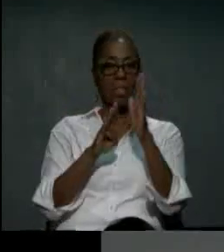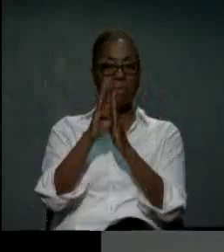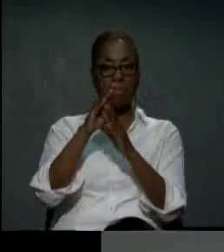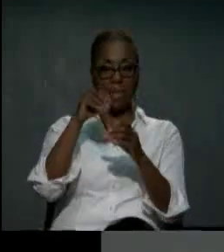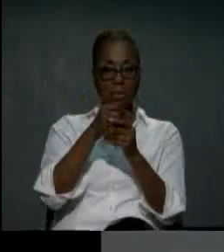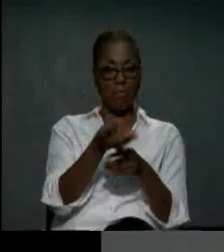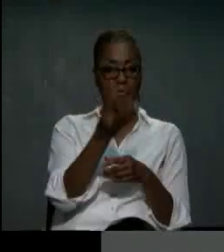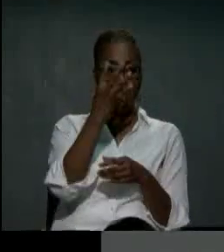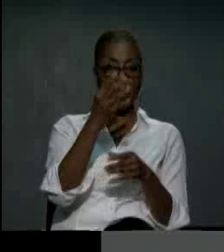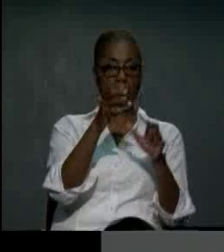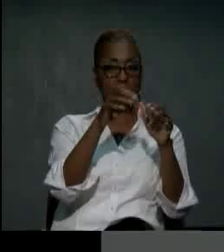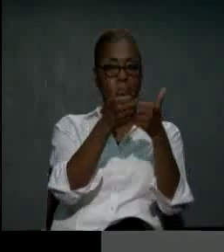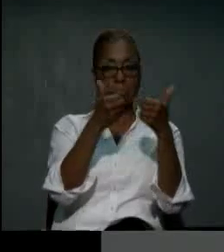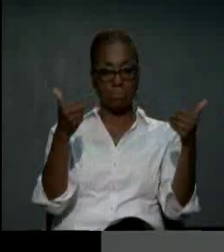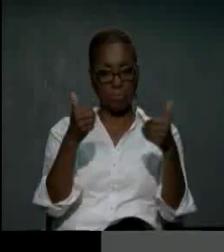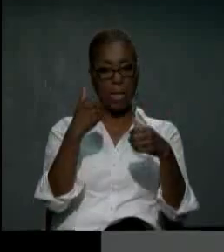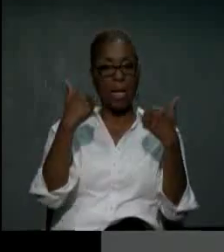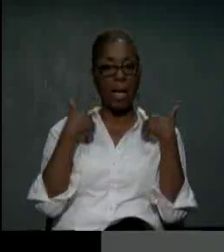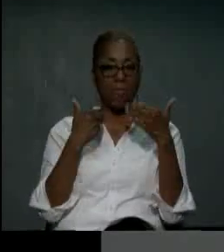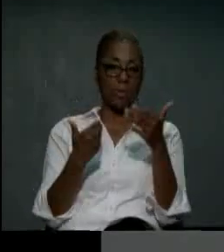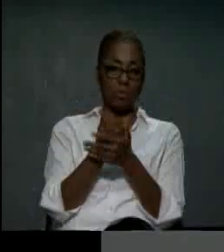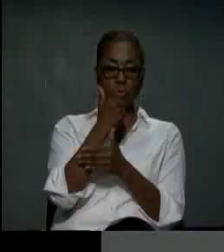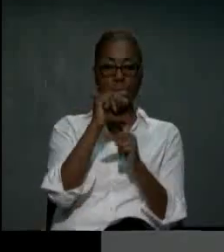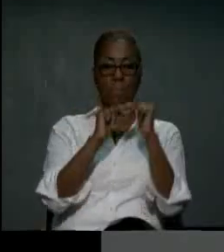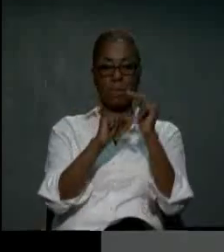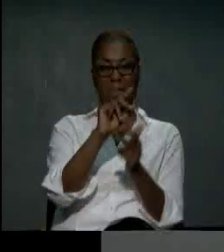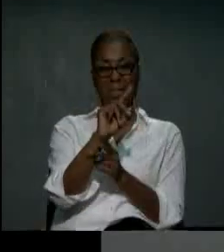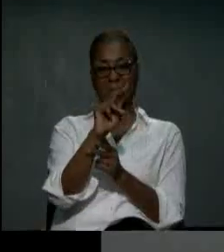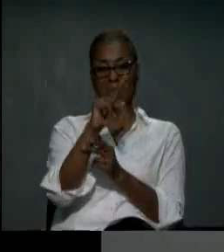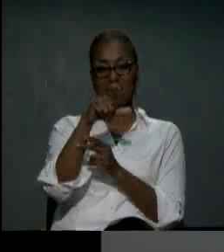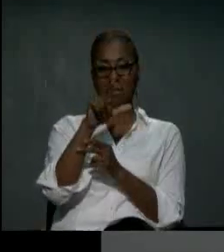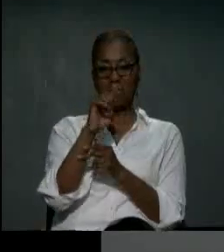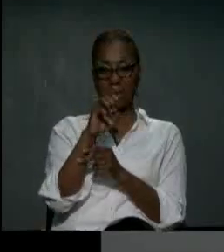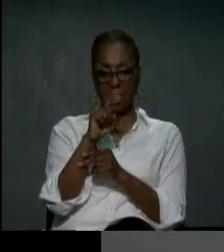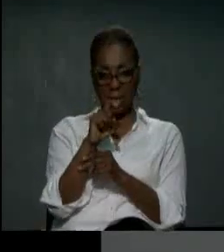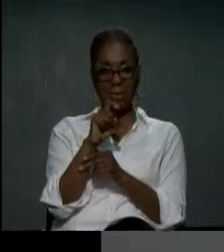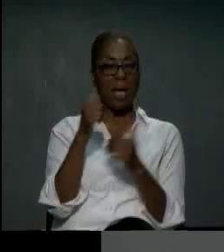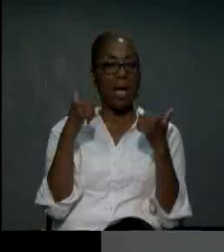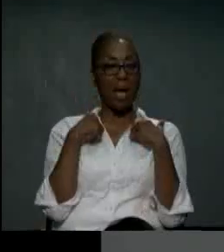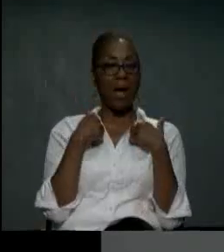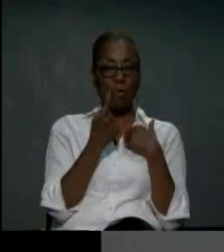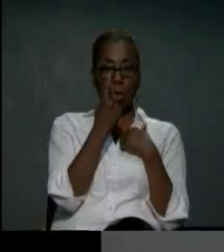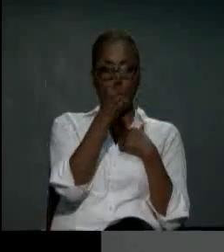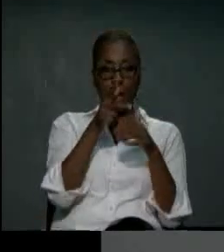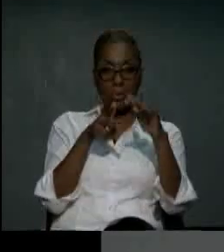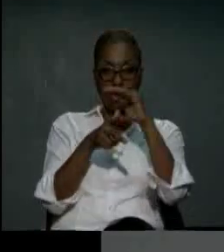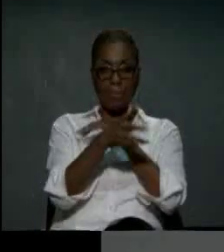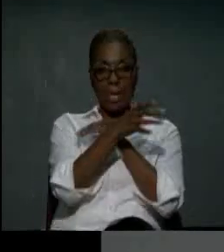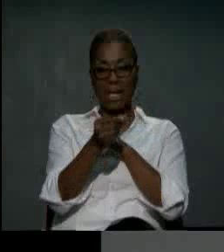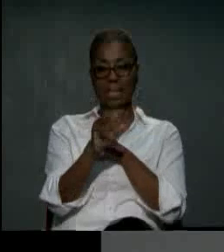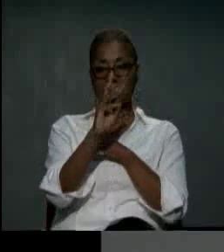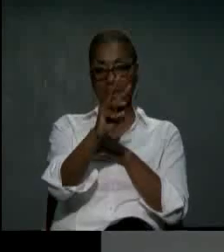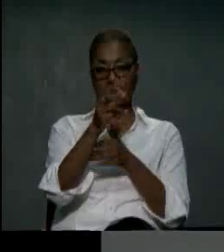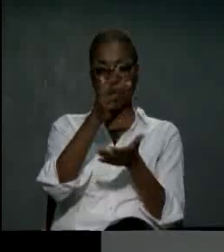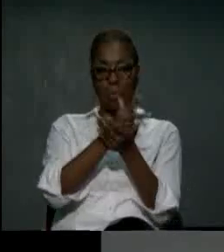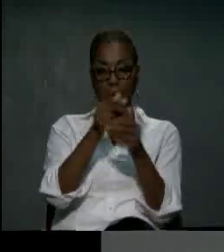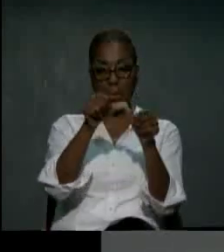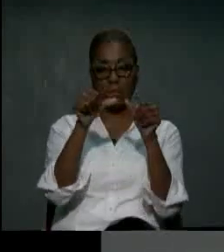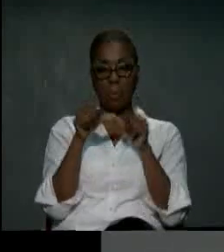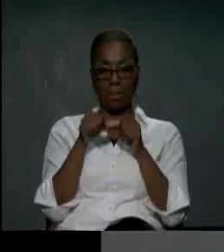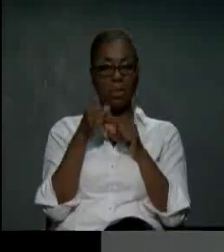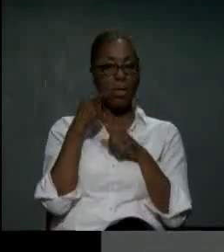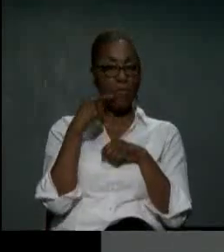into 4 lots and construct a new duplex building on each lot. Each lot is proposed with a single driveway and 6 parking spaces. Parking